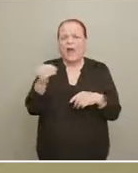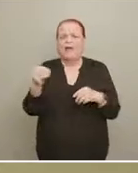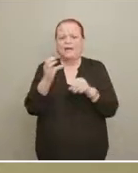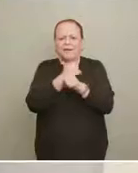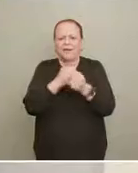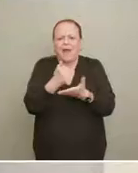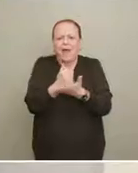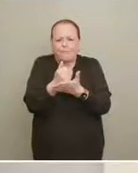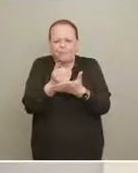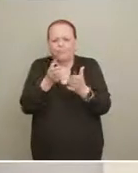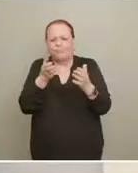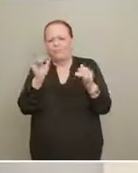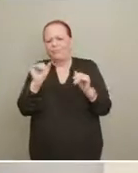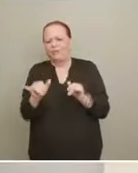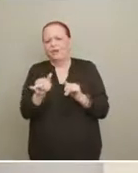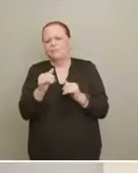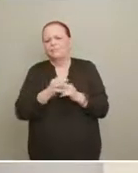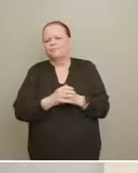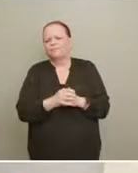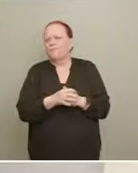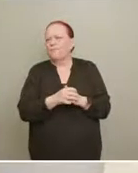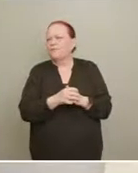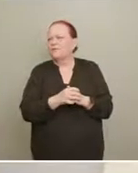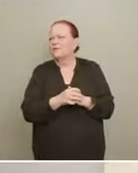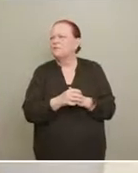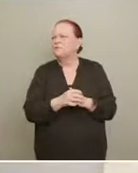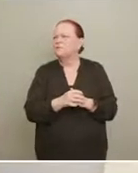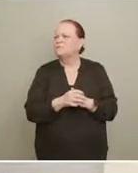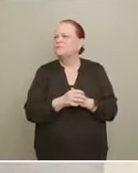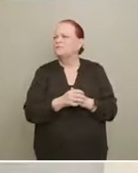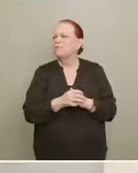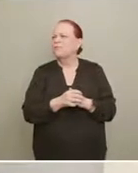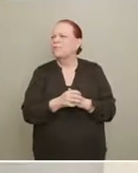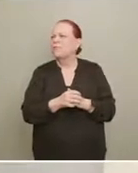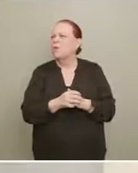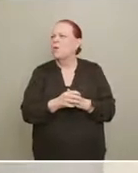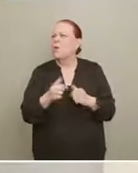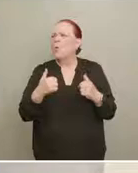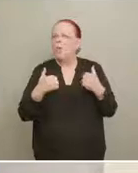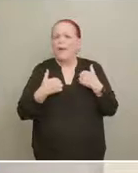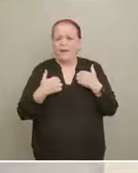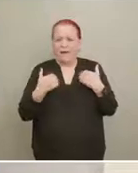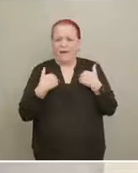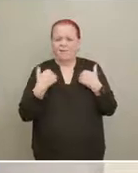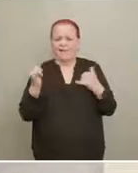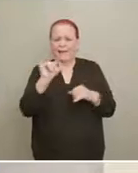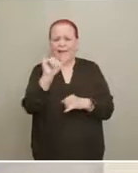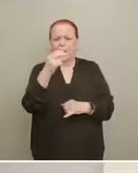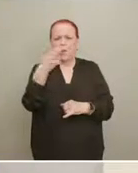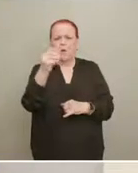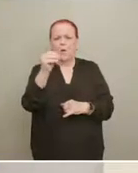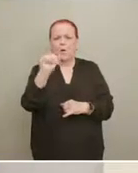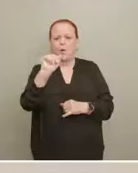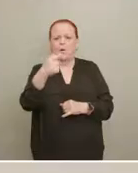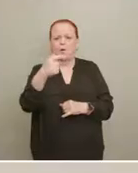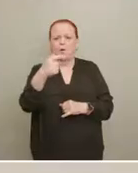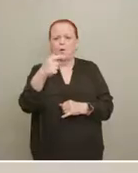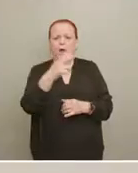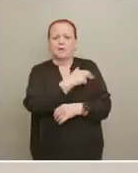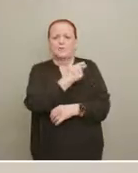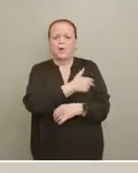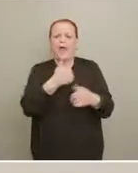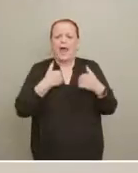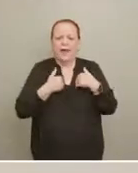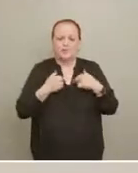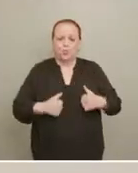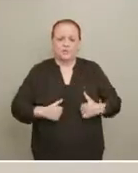way. Can I ask a follow-up? Because, you know, we do have, like, Hogue Hospital has a residential treatment